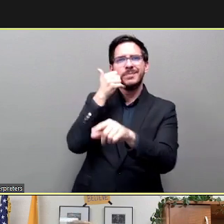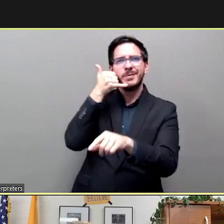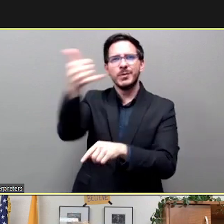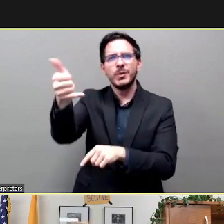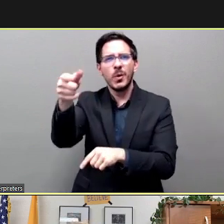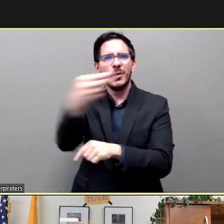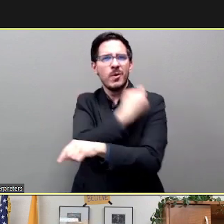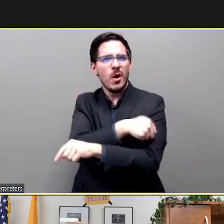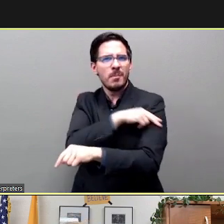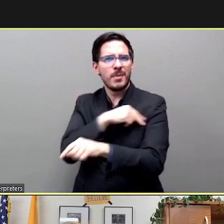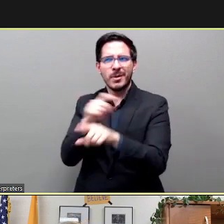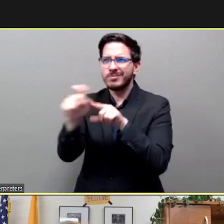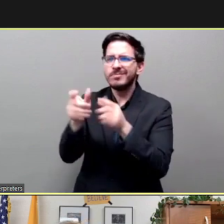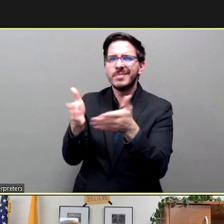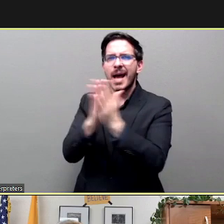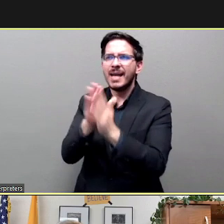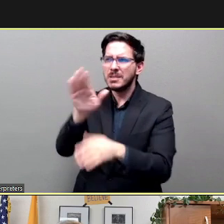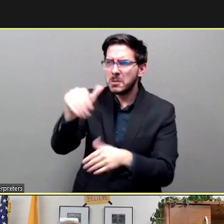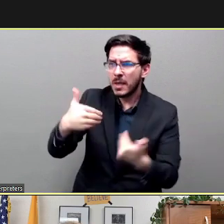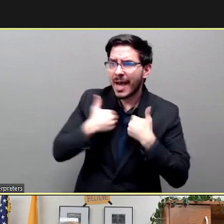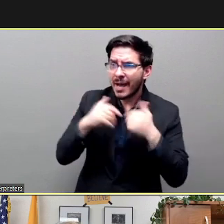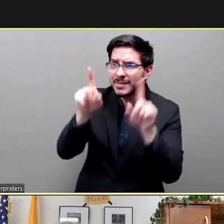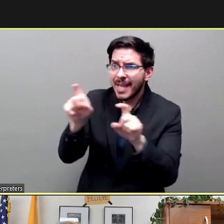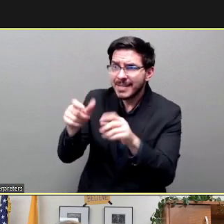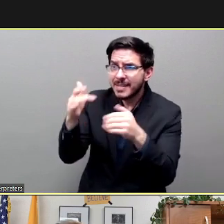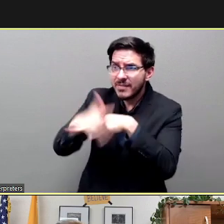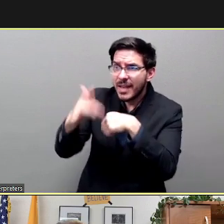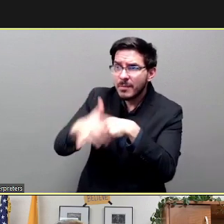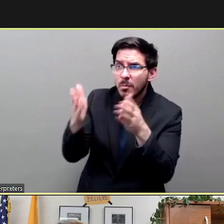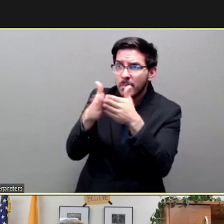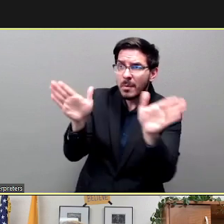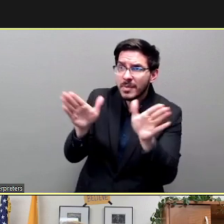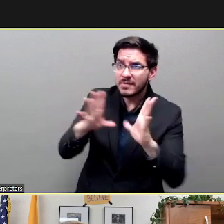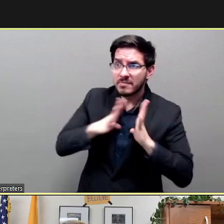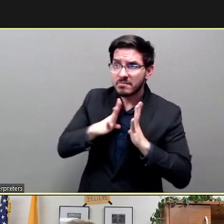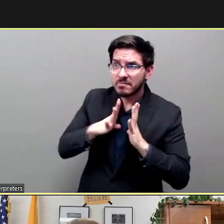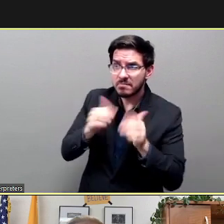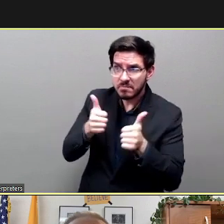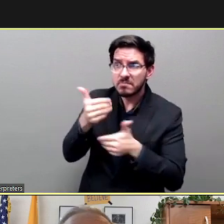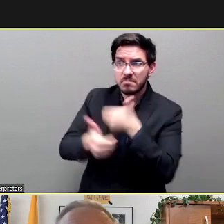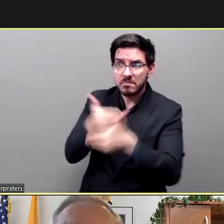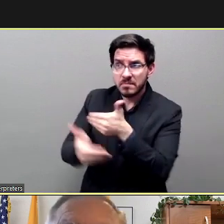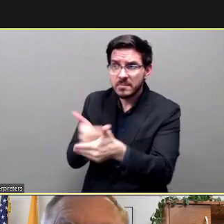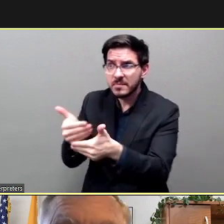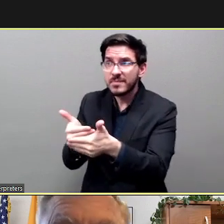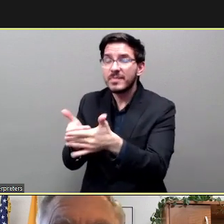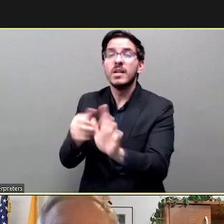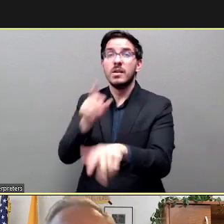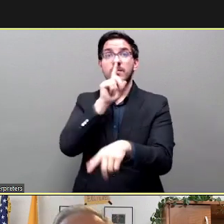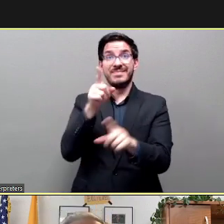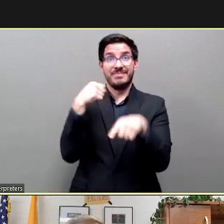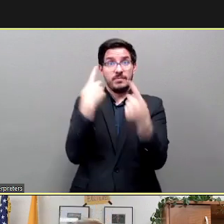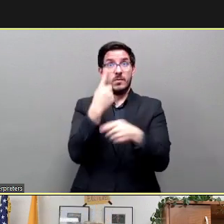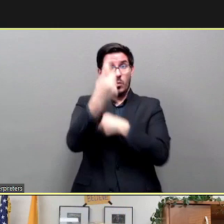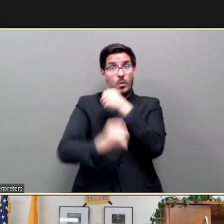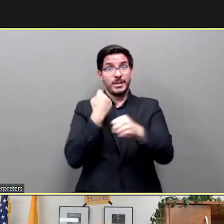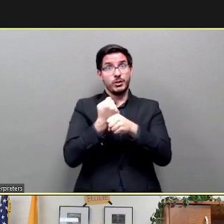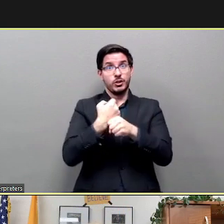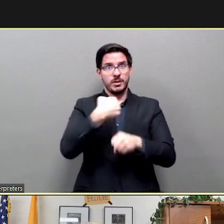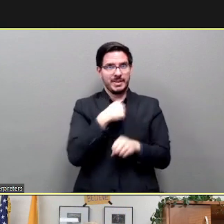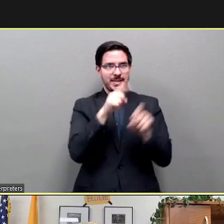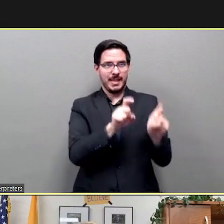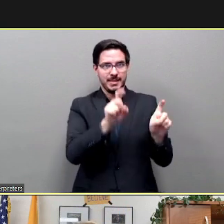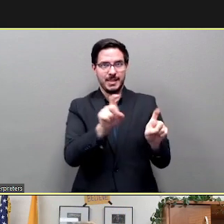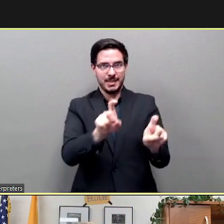them. But we actually encourage people, and most of the testing I've done, actually all the testing I did in the past year before my